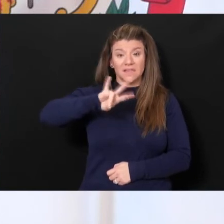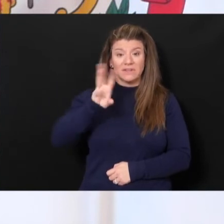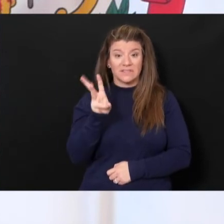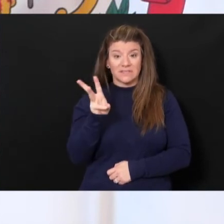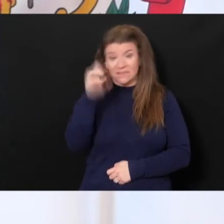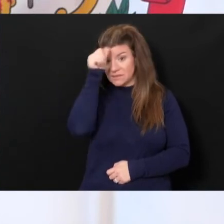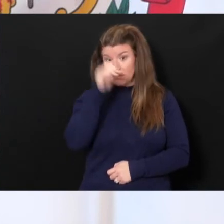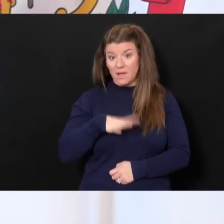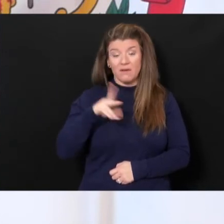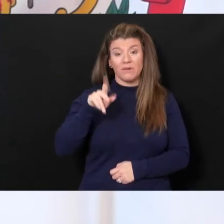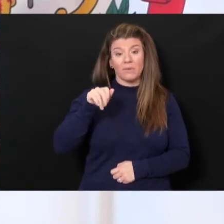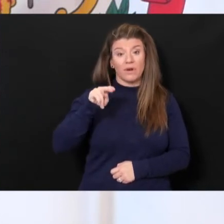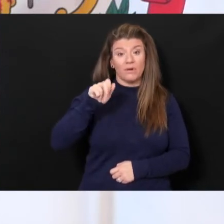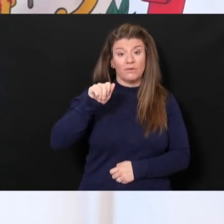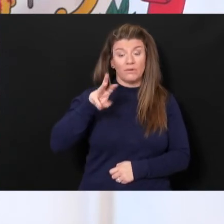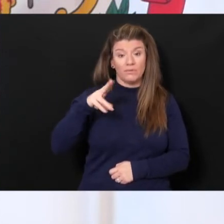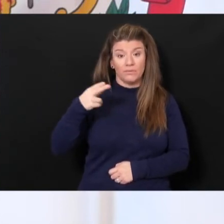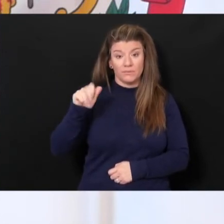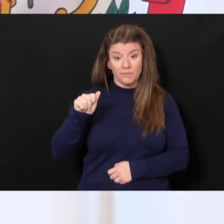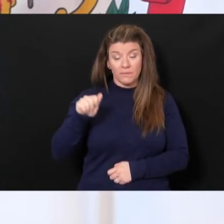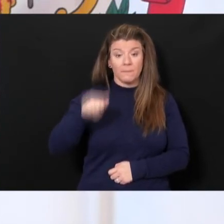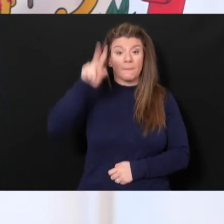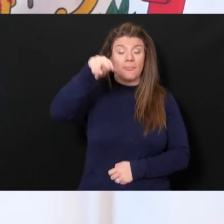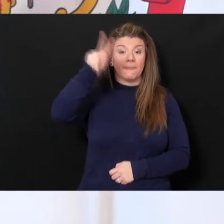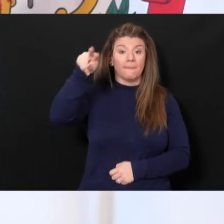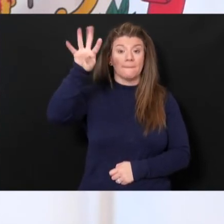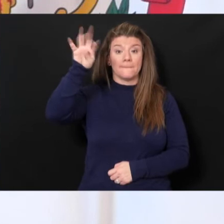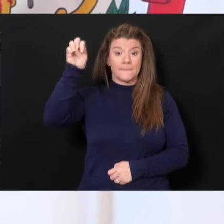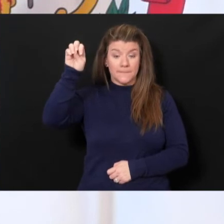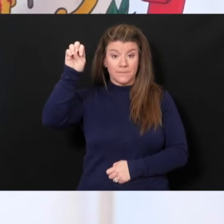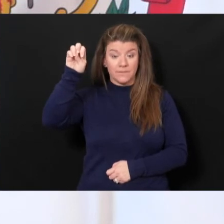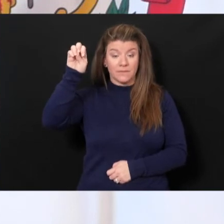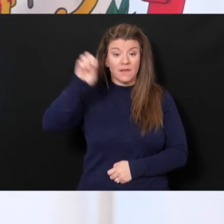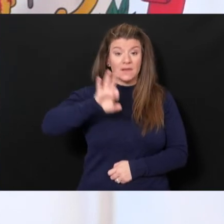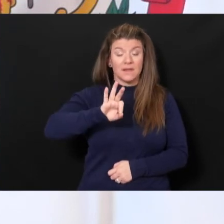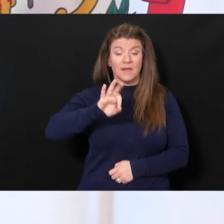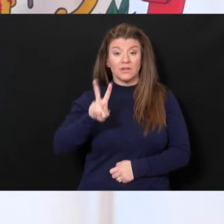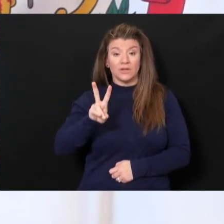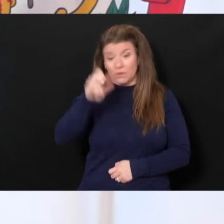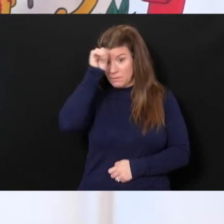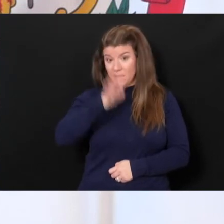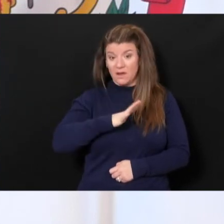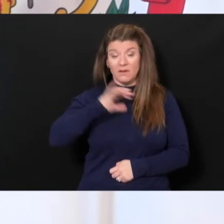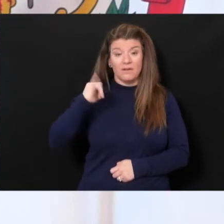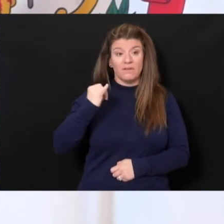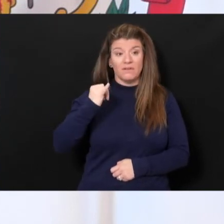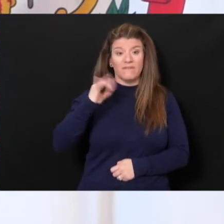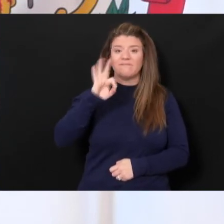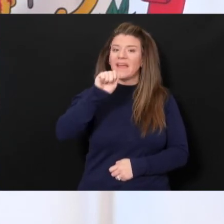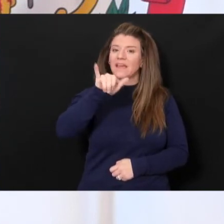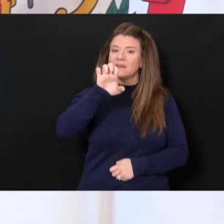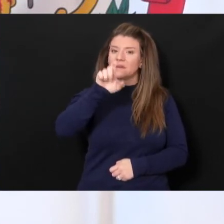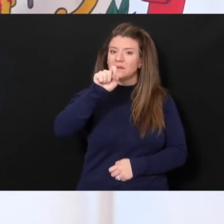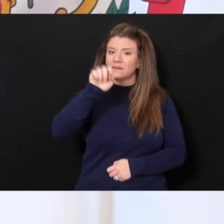76-year-old male from Kanawha County. Our 2,240th death is a 92-year-old male from Fayette